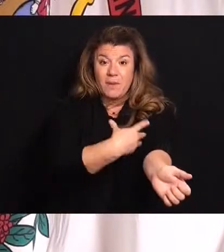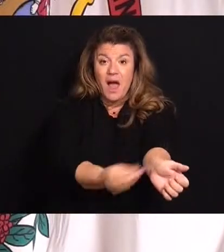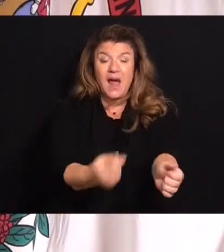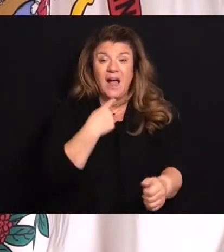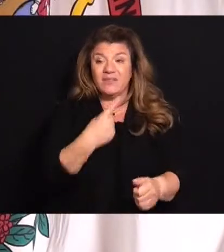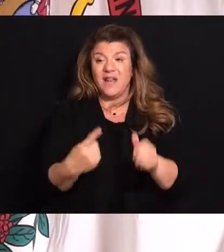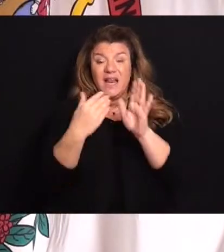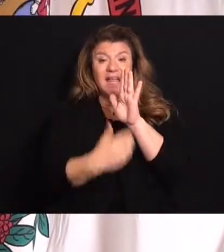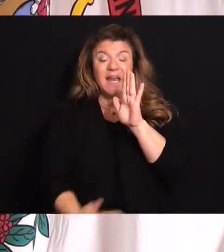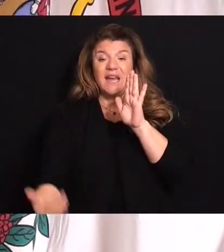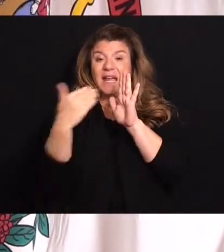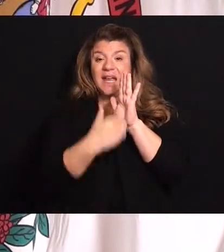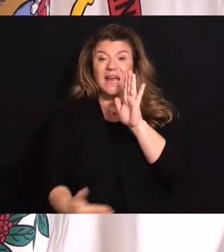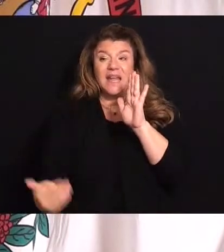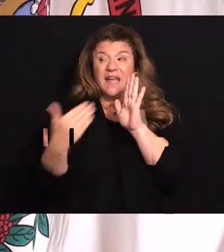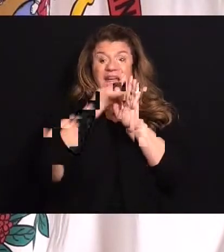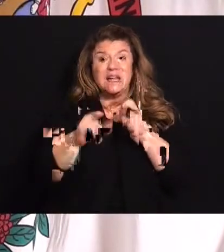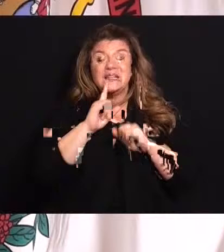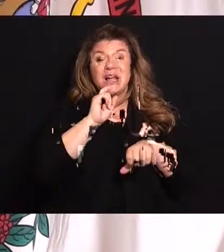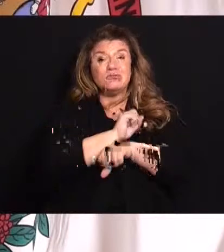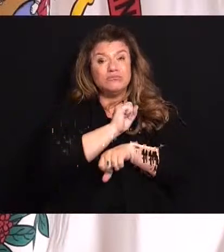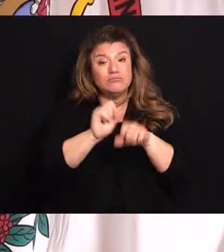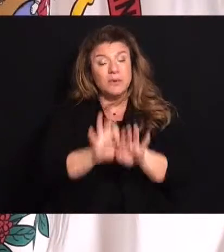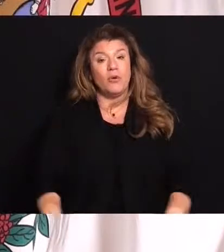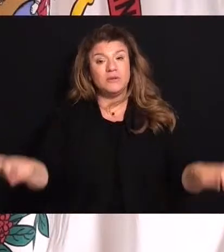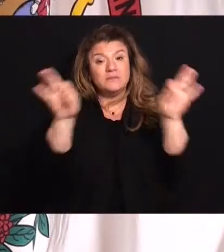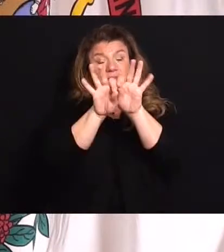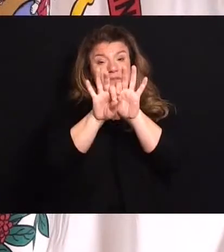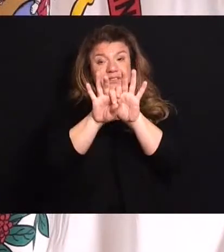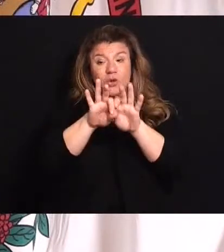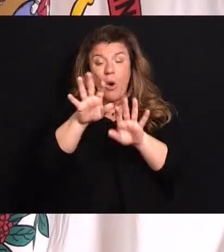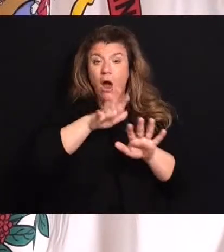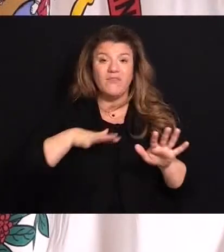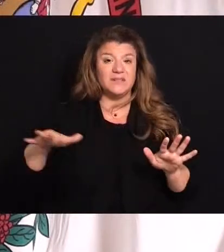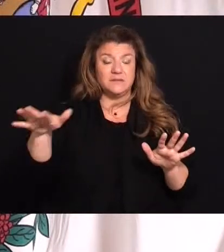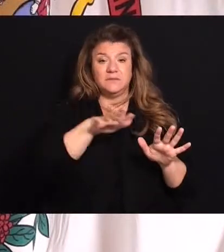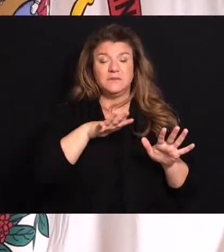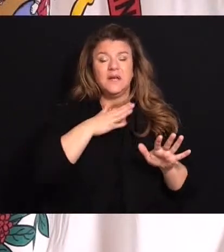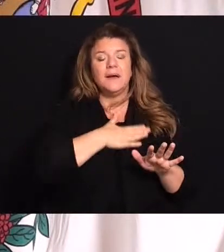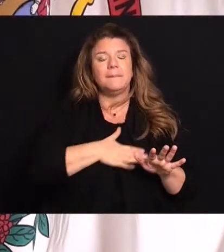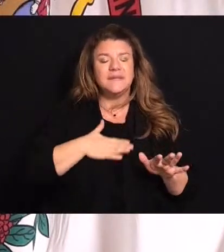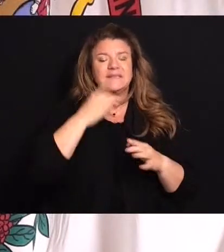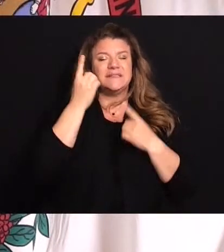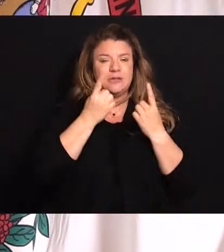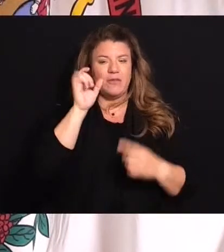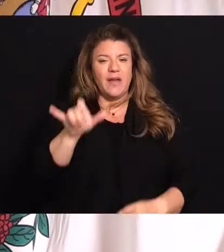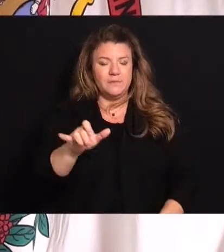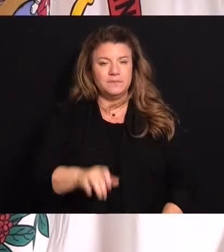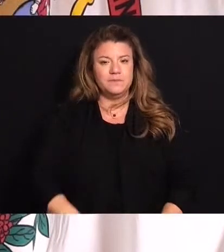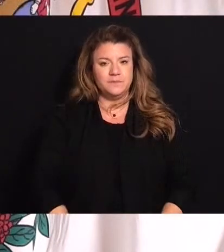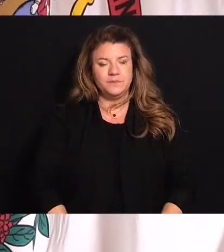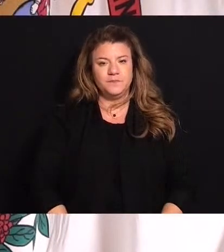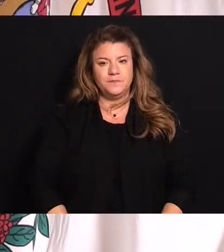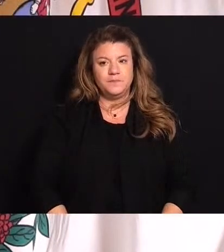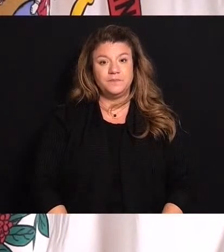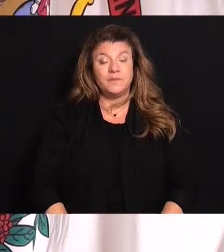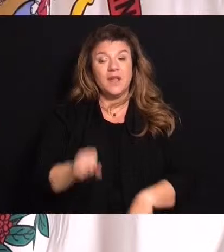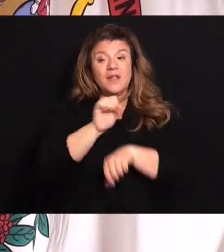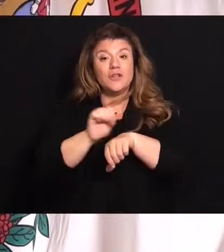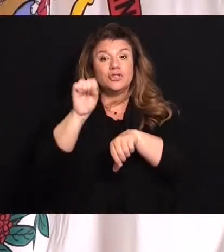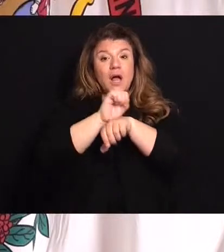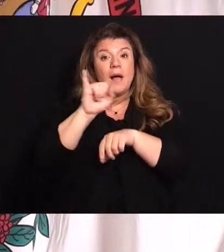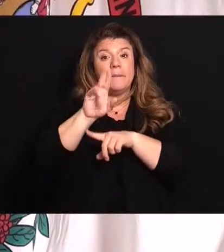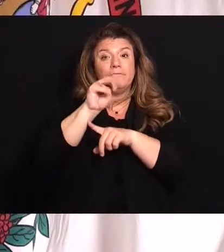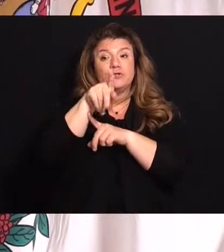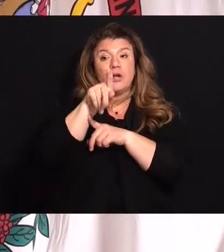and over how important that is, how vital it is to all of us and everything. Please consider. The Job Jumpstart